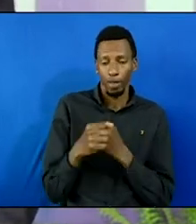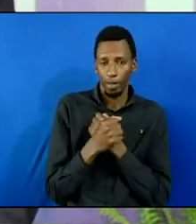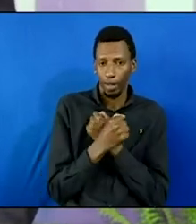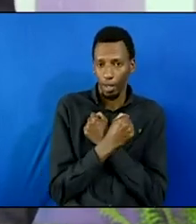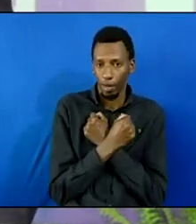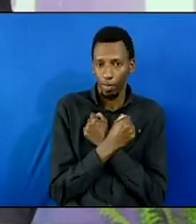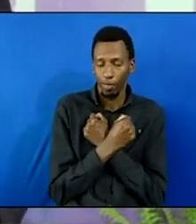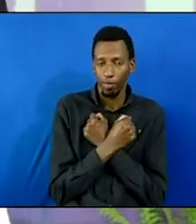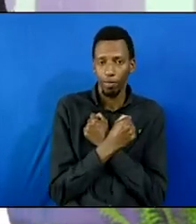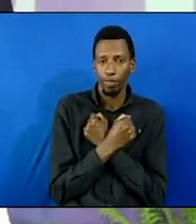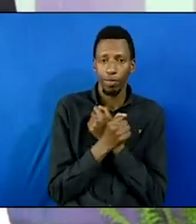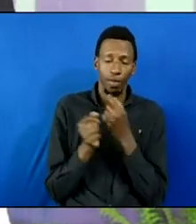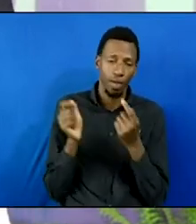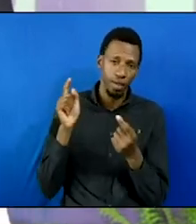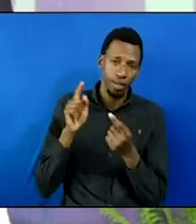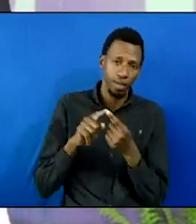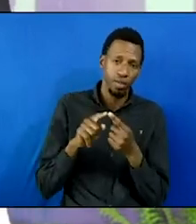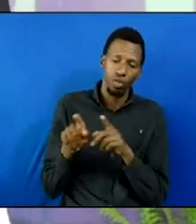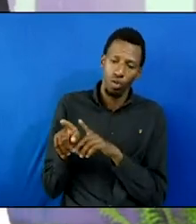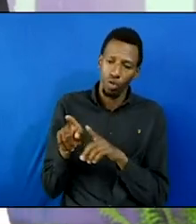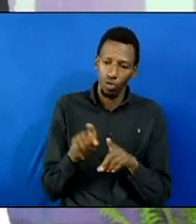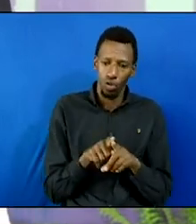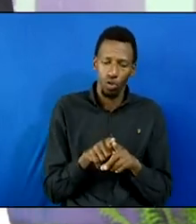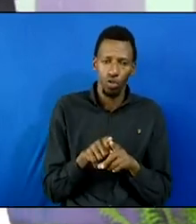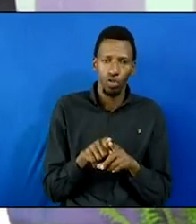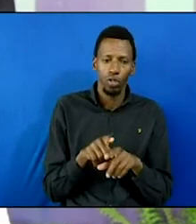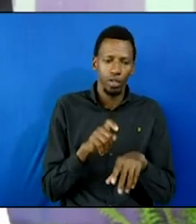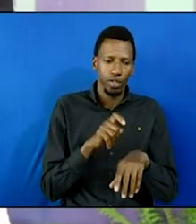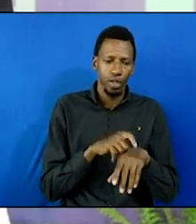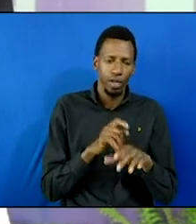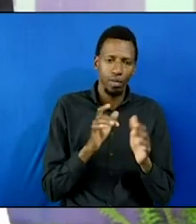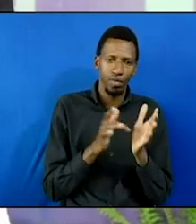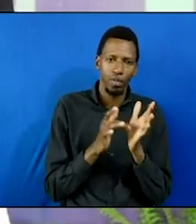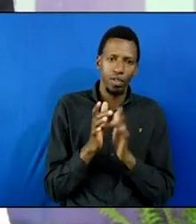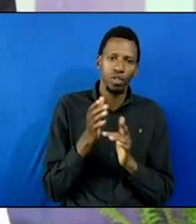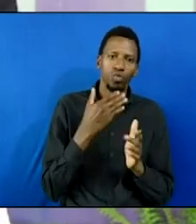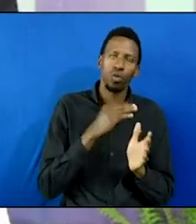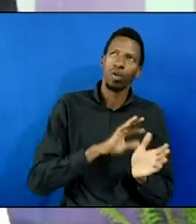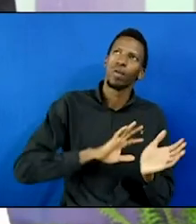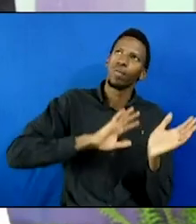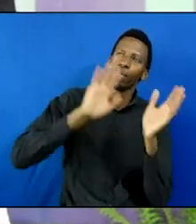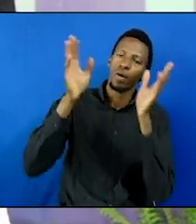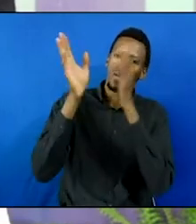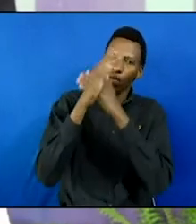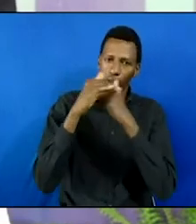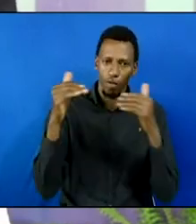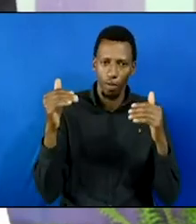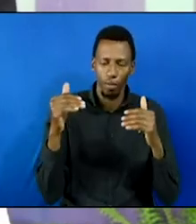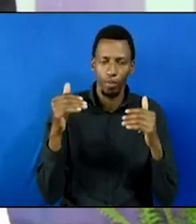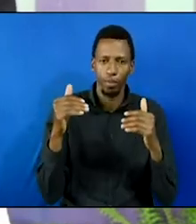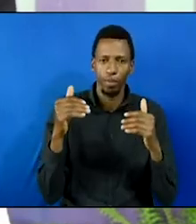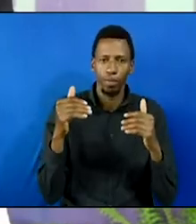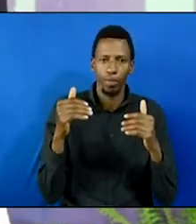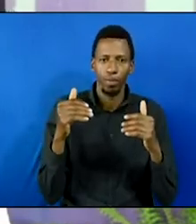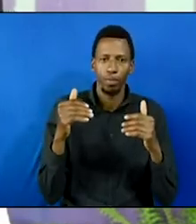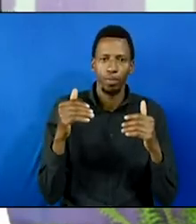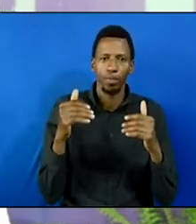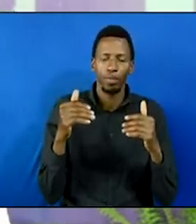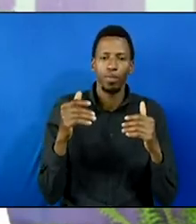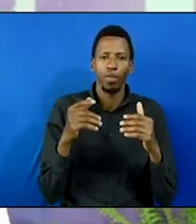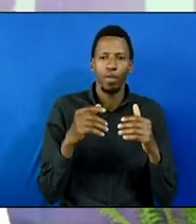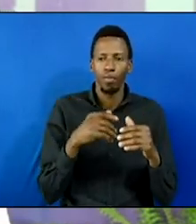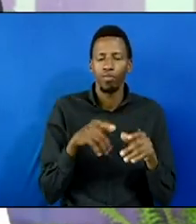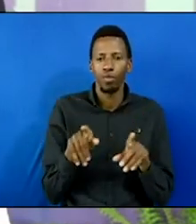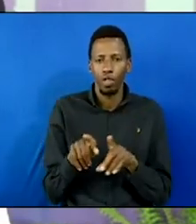that even the reality of going to the glory and the